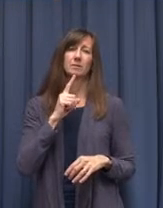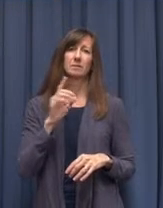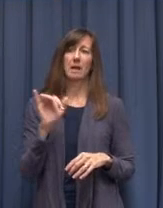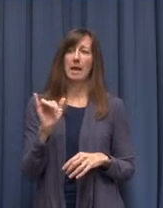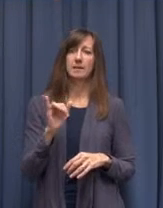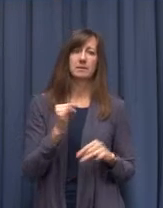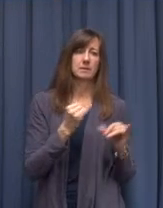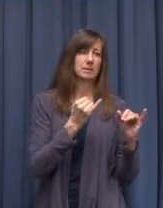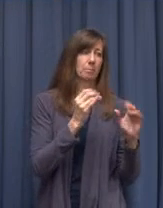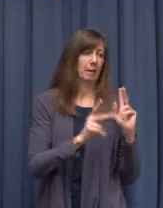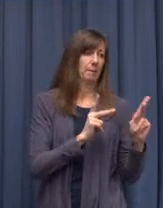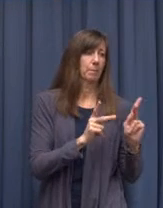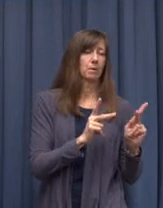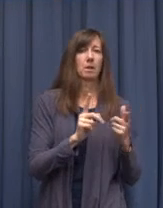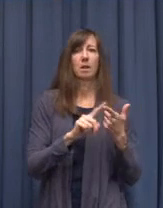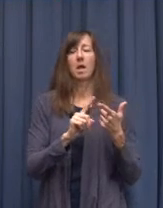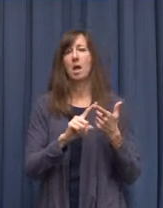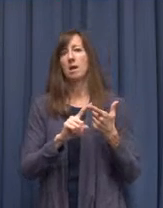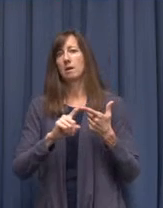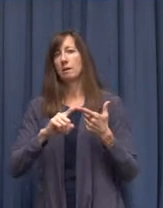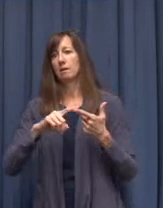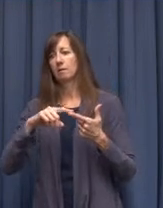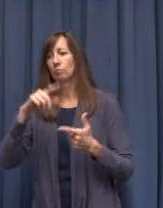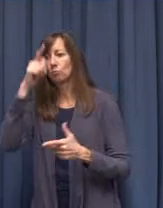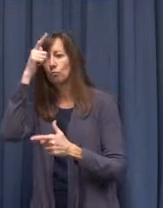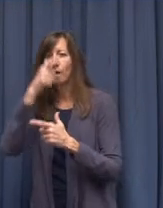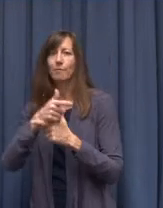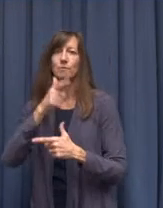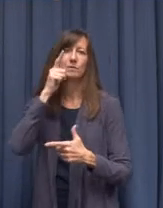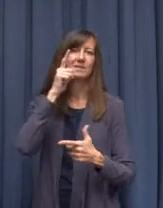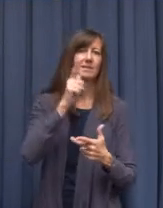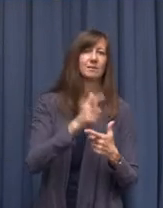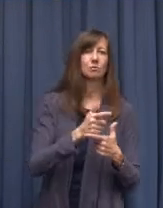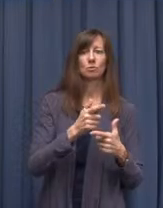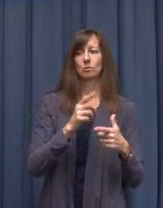parents and brothers and sisters and colleagues and everything else.